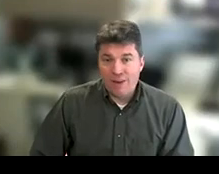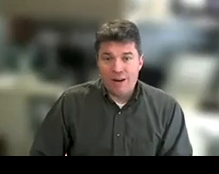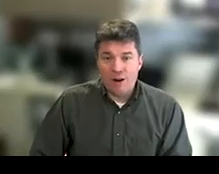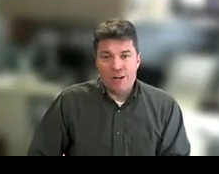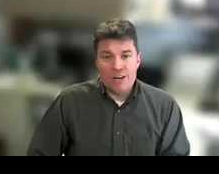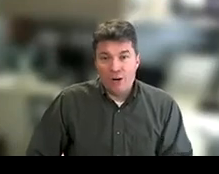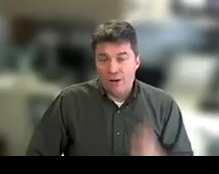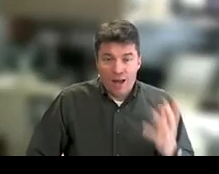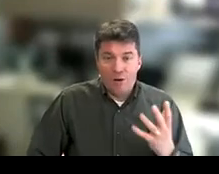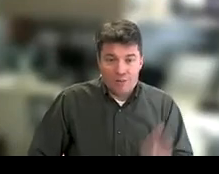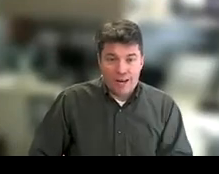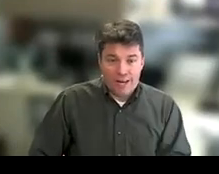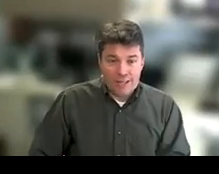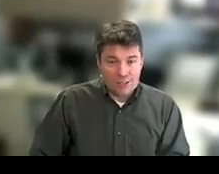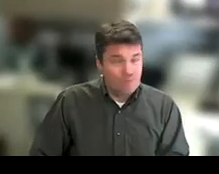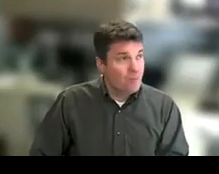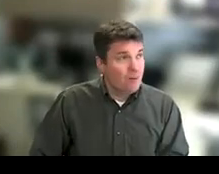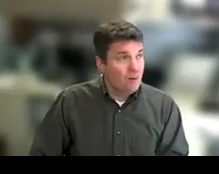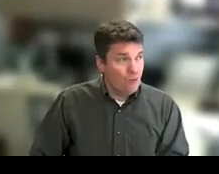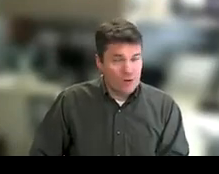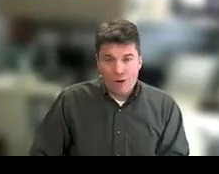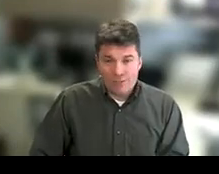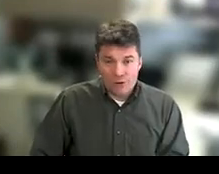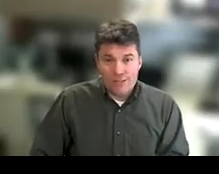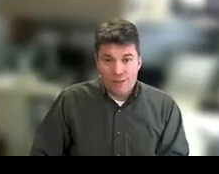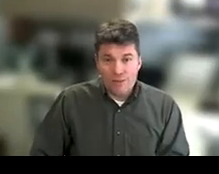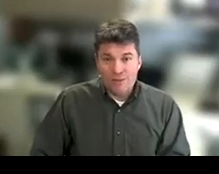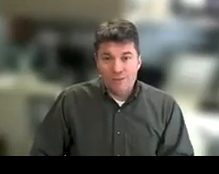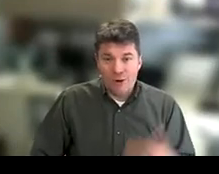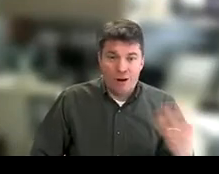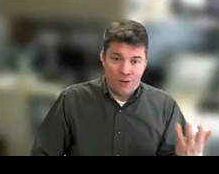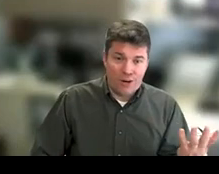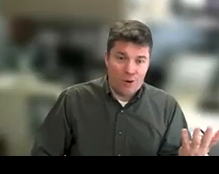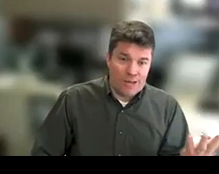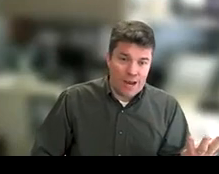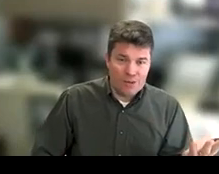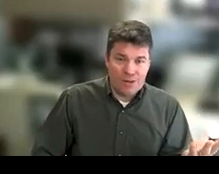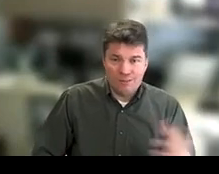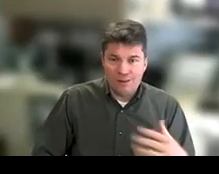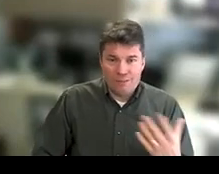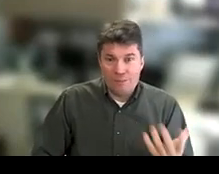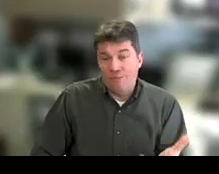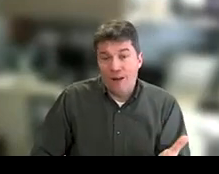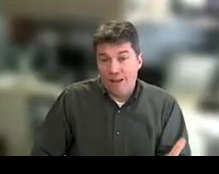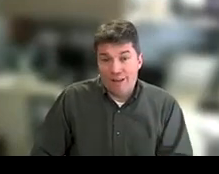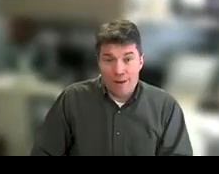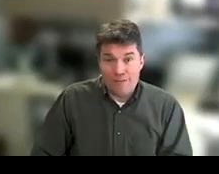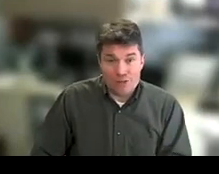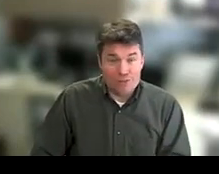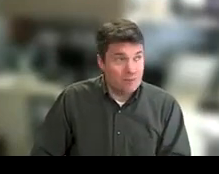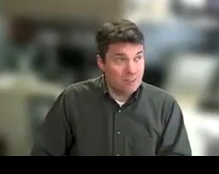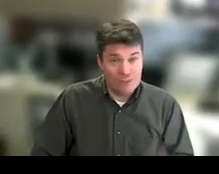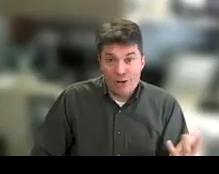many people find it hard to hear in loud settings. So restaurants, for example, turning on their closed captioning, a lot of people find